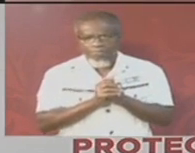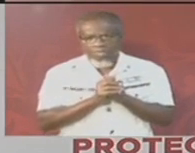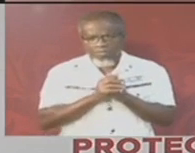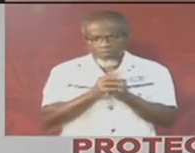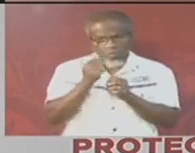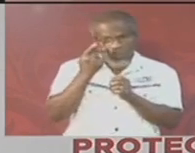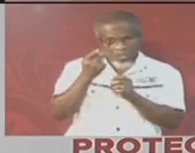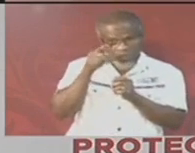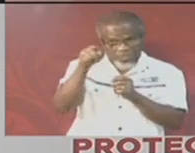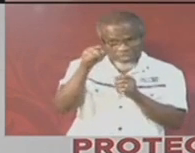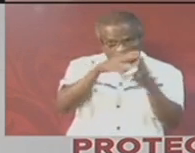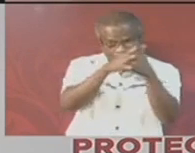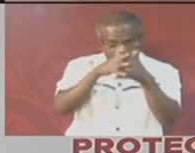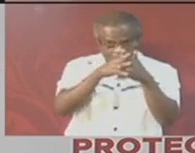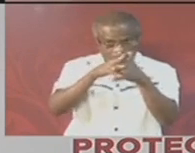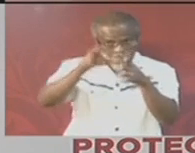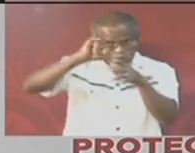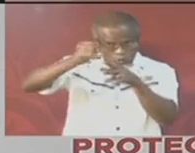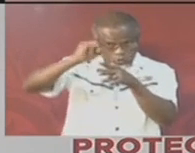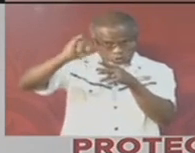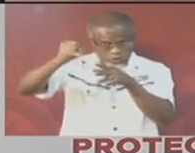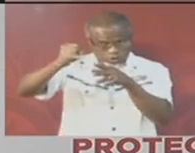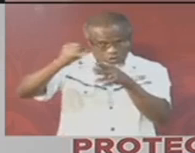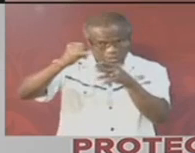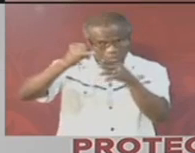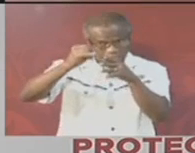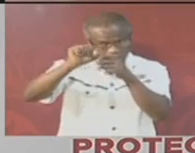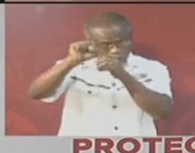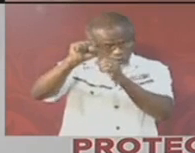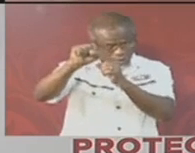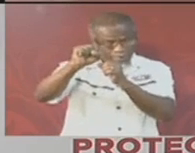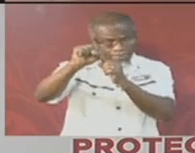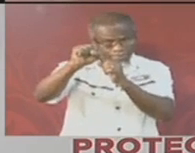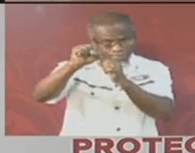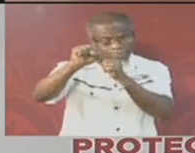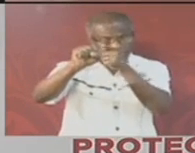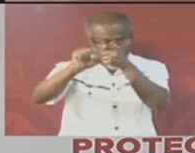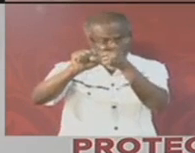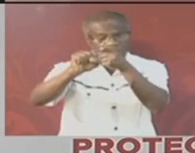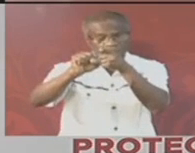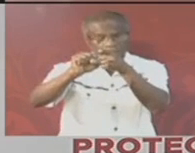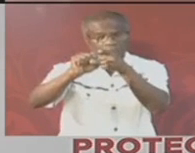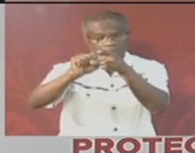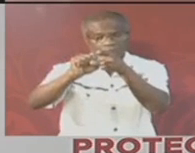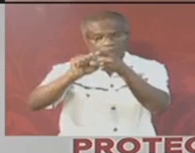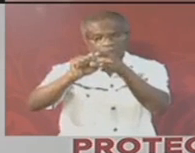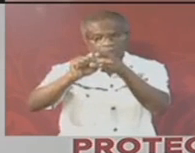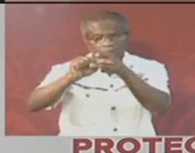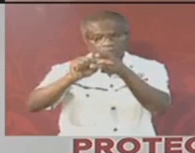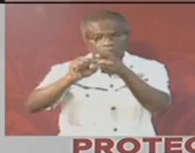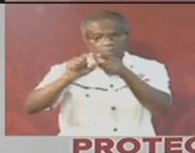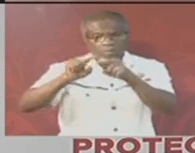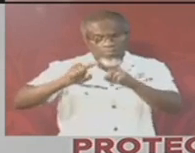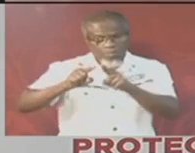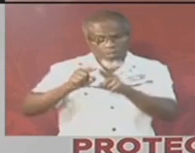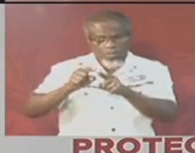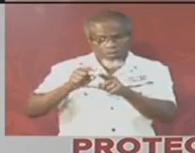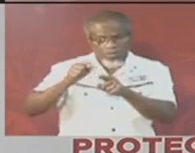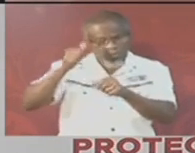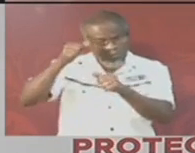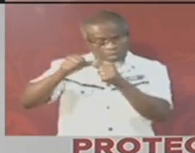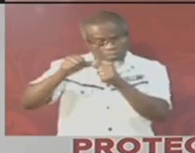in the United States, which adds a further layer of complexity. But the good position about Johnson &